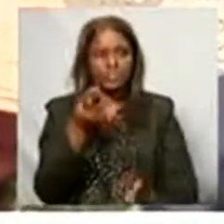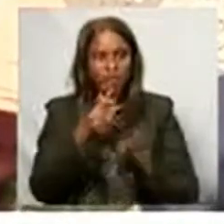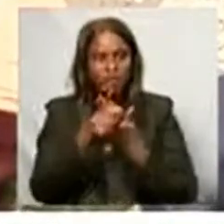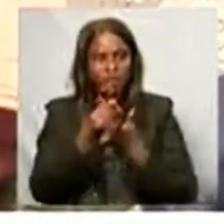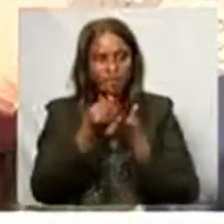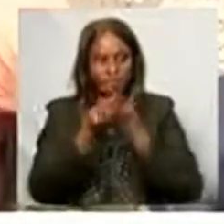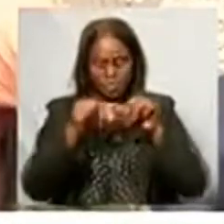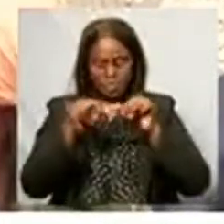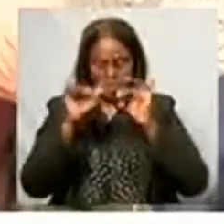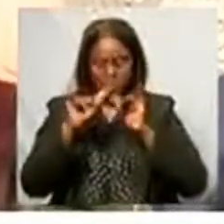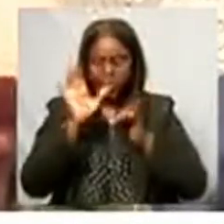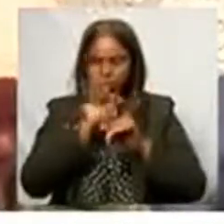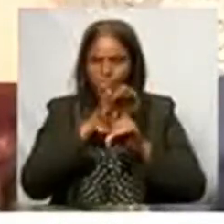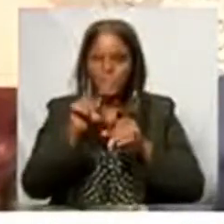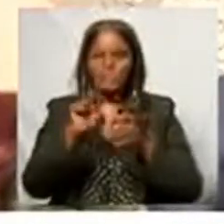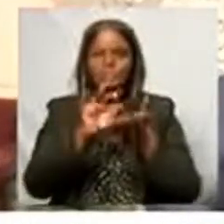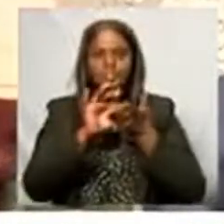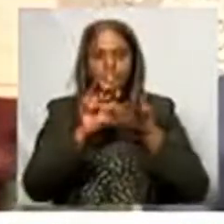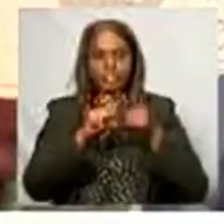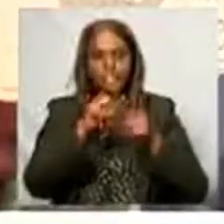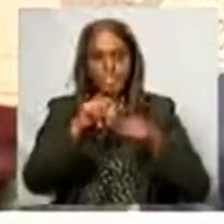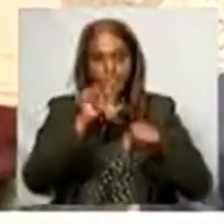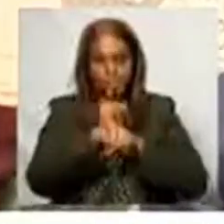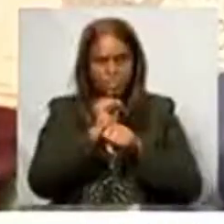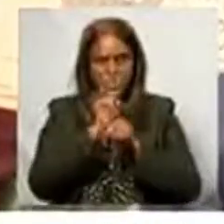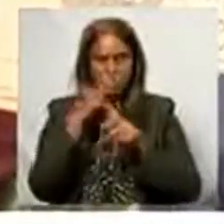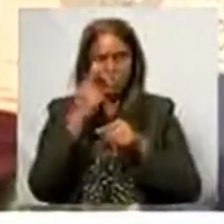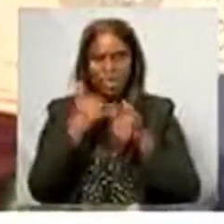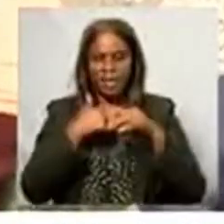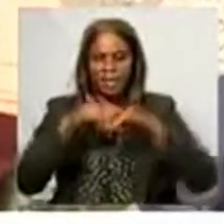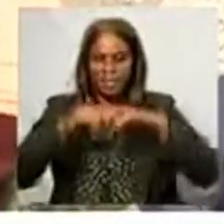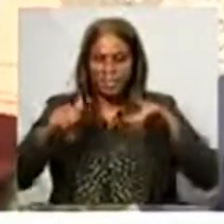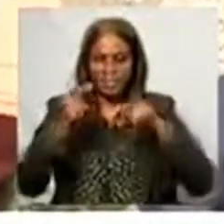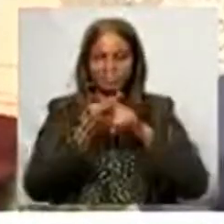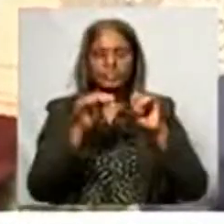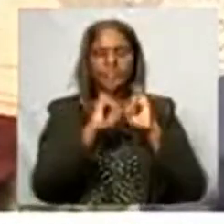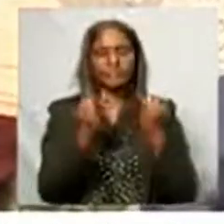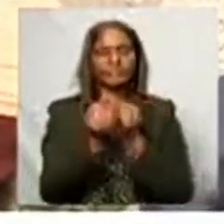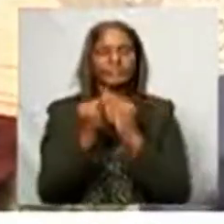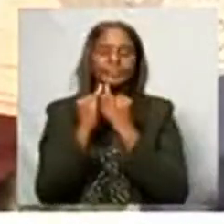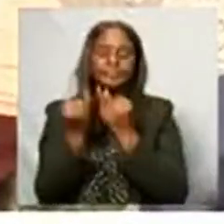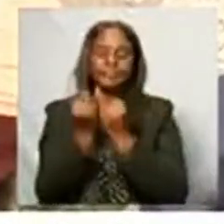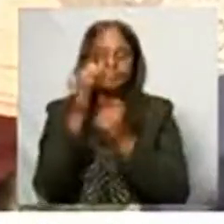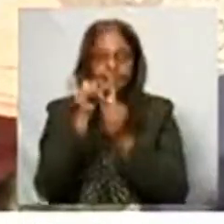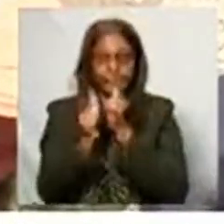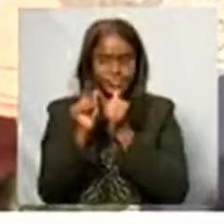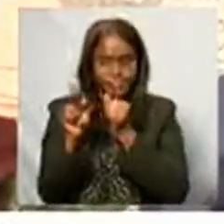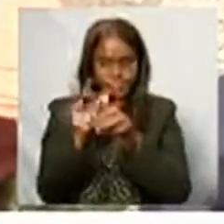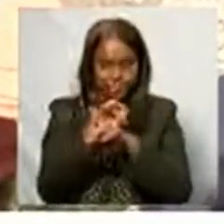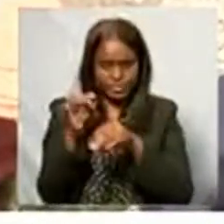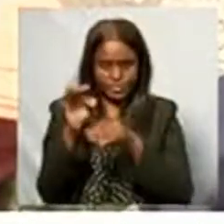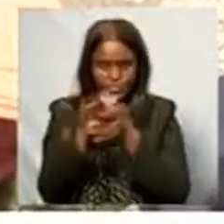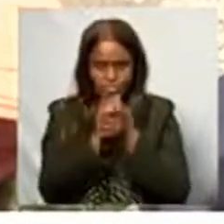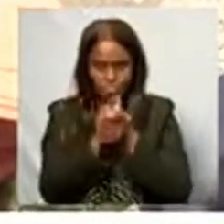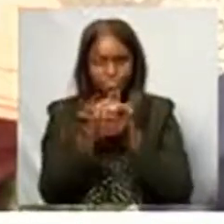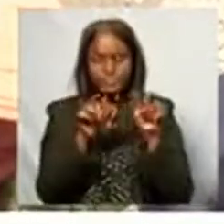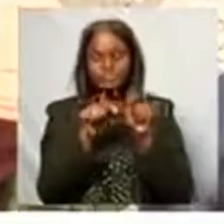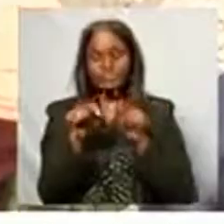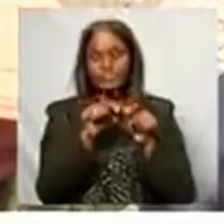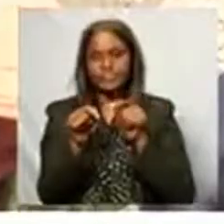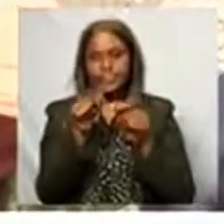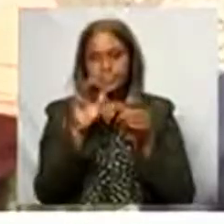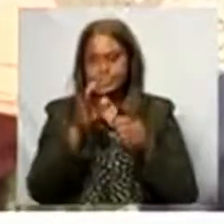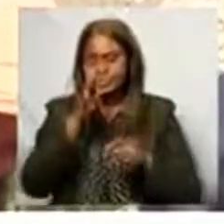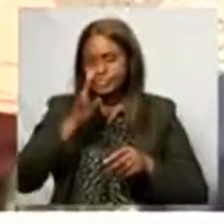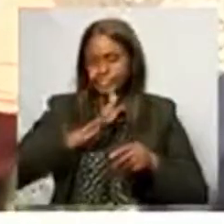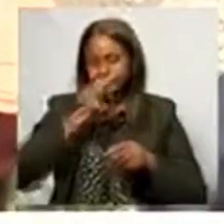still remaining as a date to these employees who have separated from institutions because of lack of corporate governance. Madam